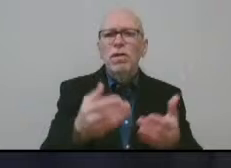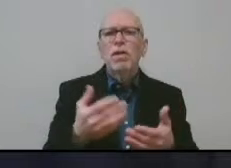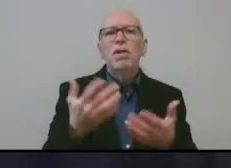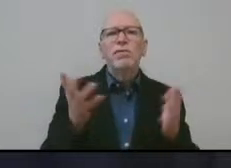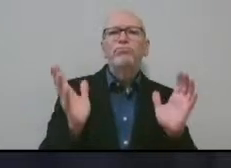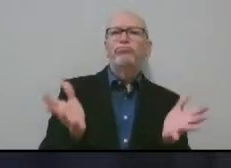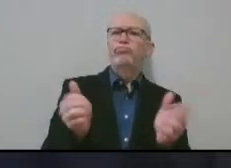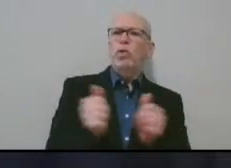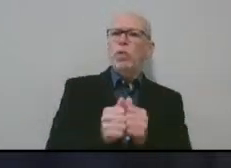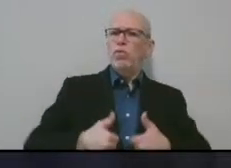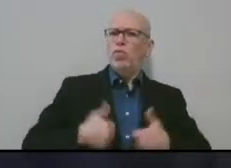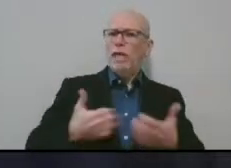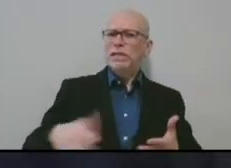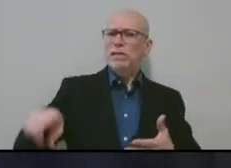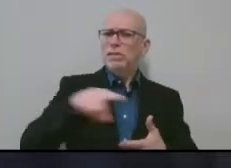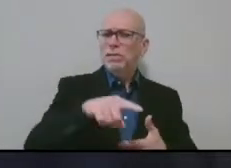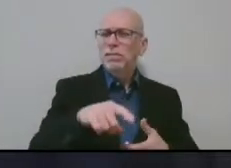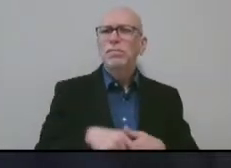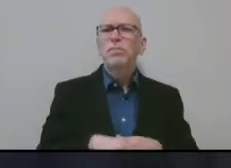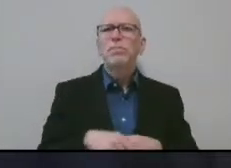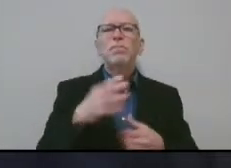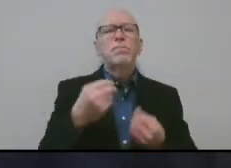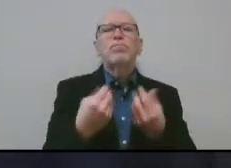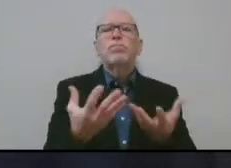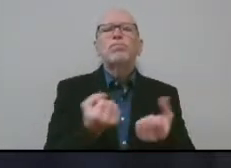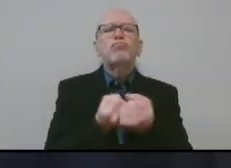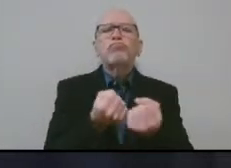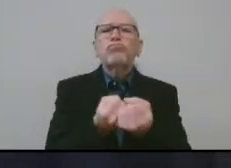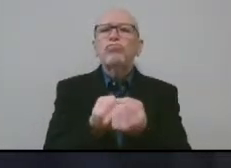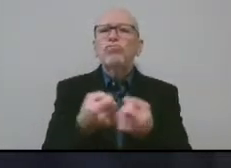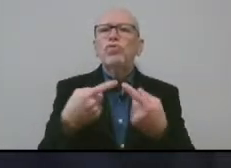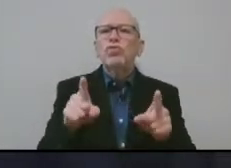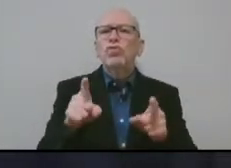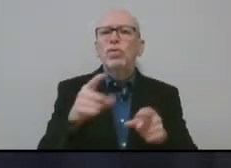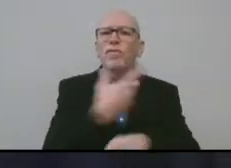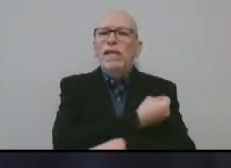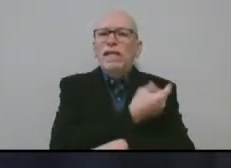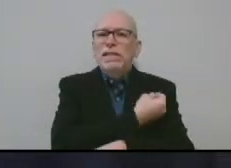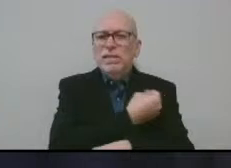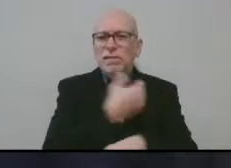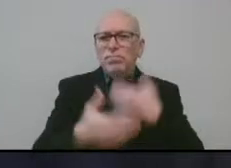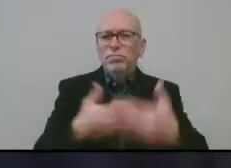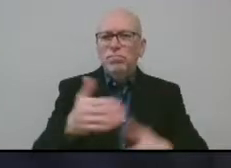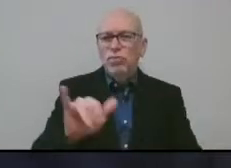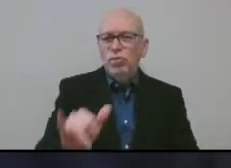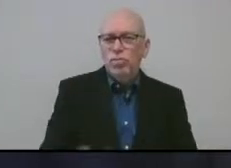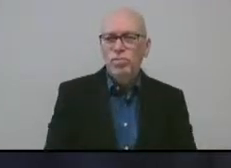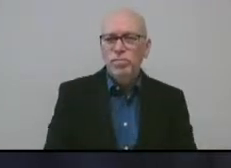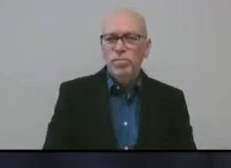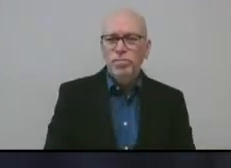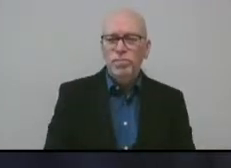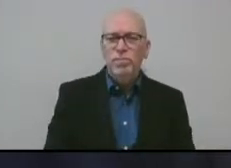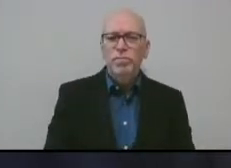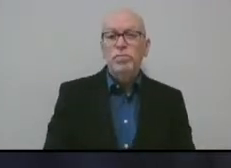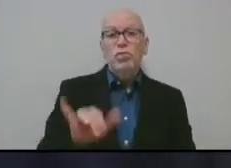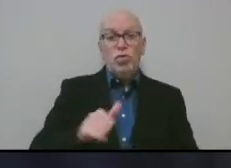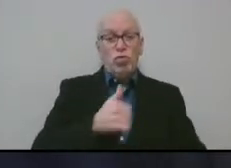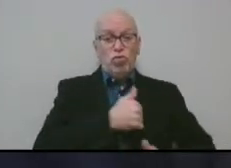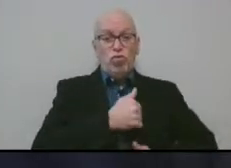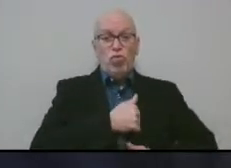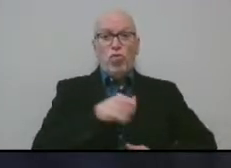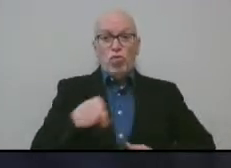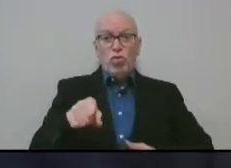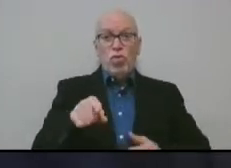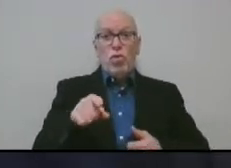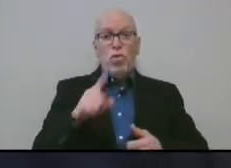common areas, and providing support during the vaccine rollout. These soldiers put the lives of those who work and reside